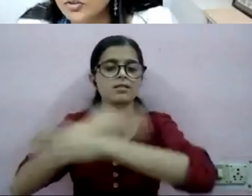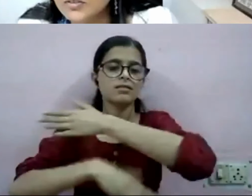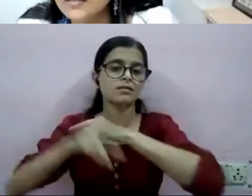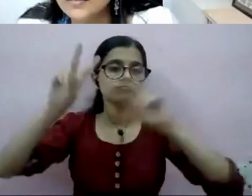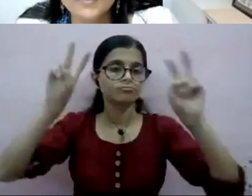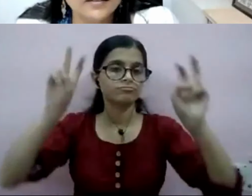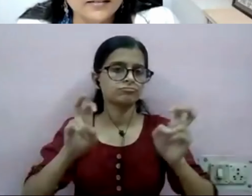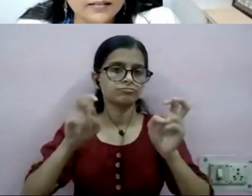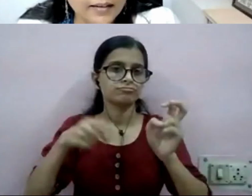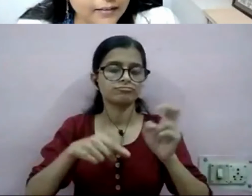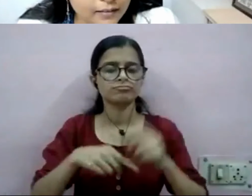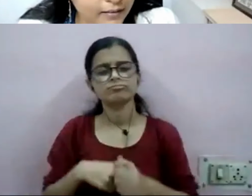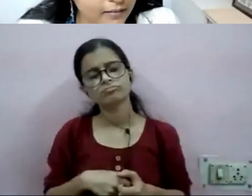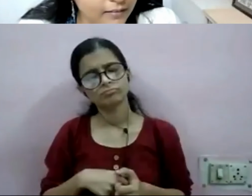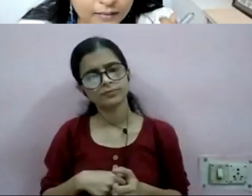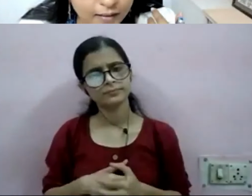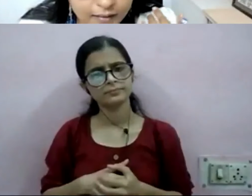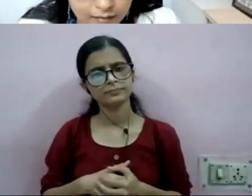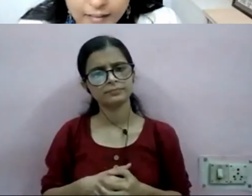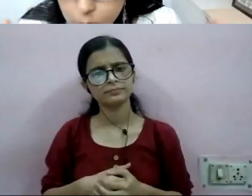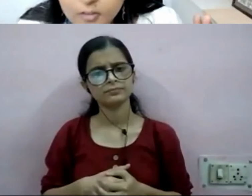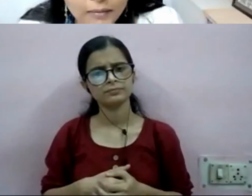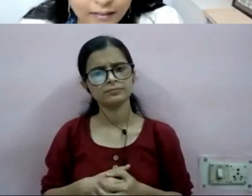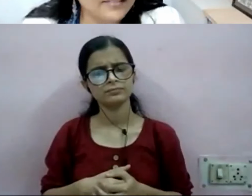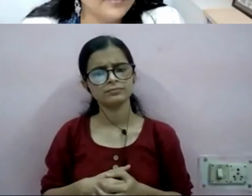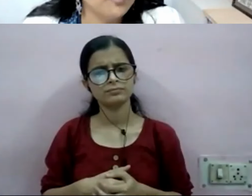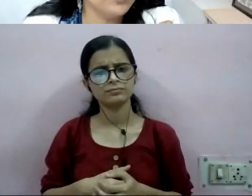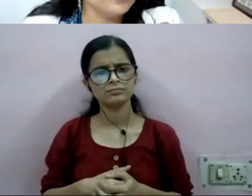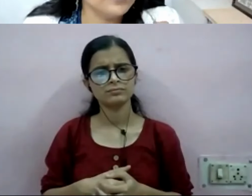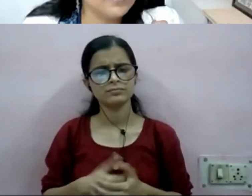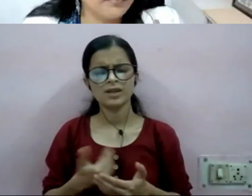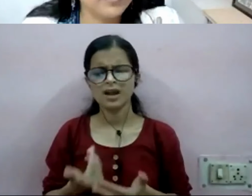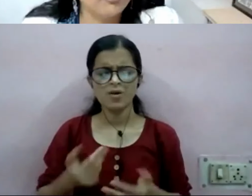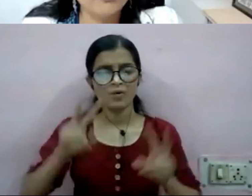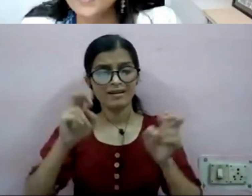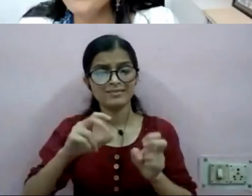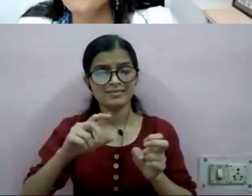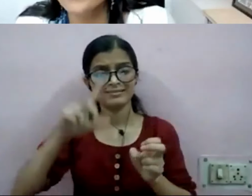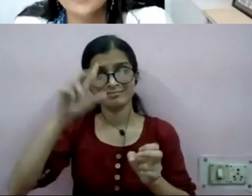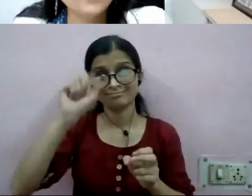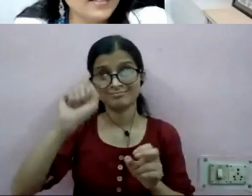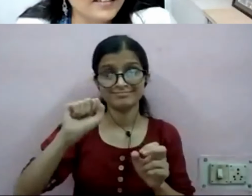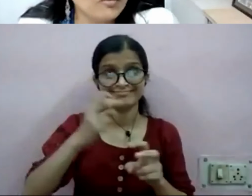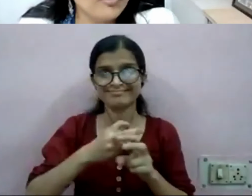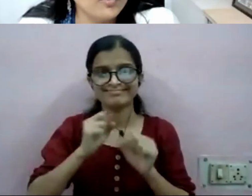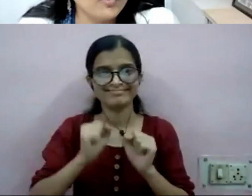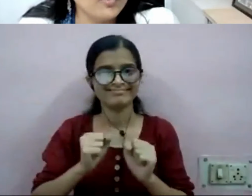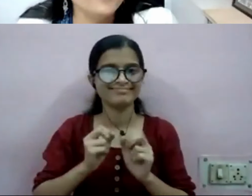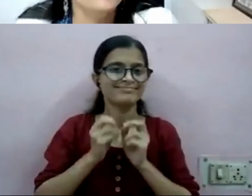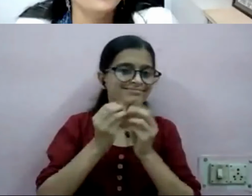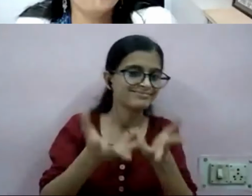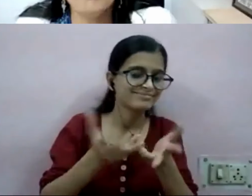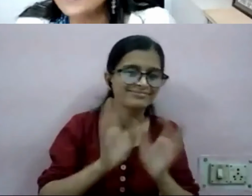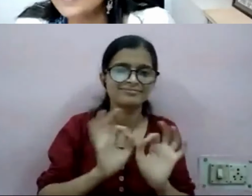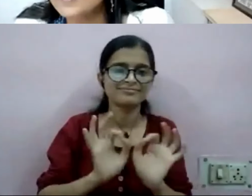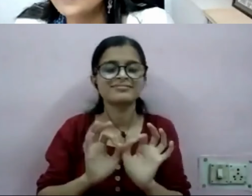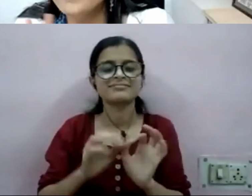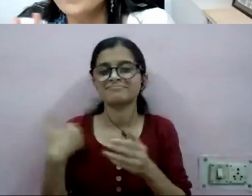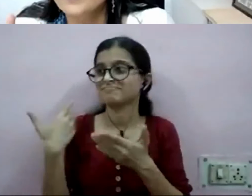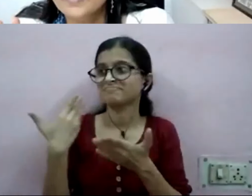of course, and the title eludes me right now, as is typical of me at the end of a long day.